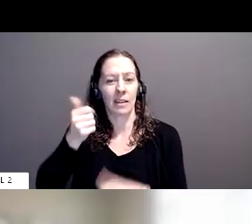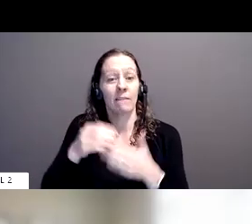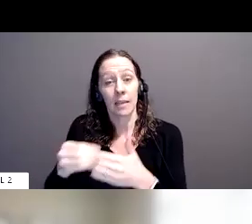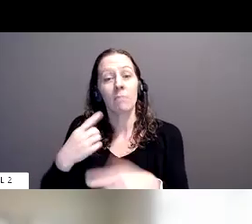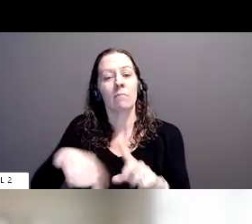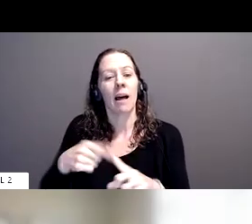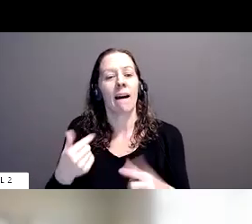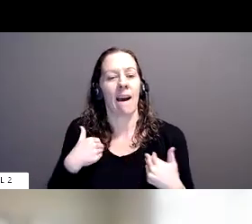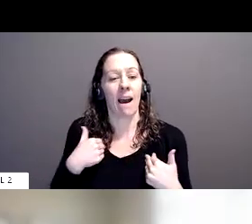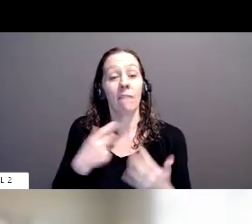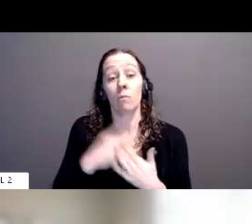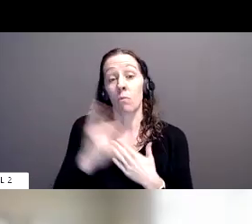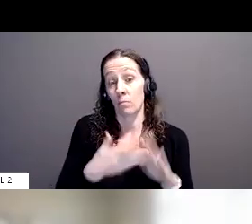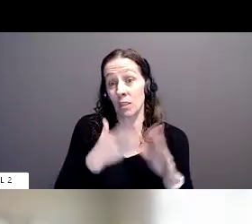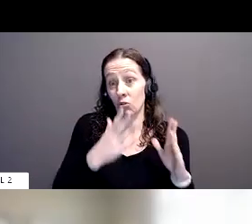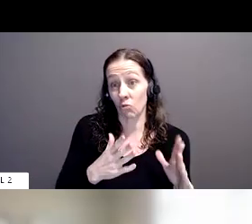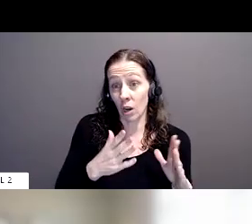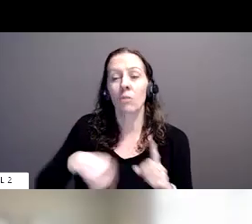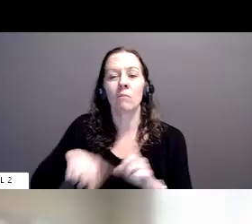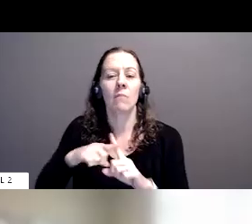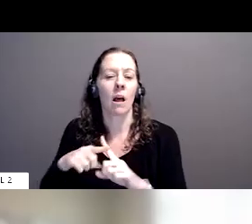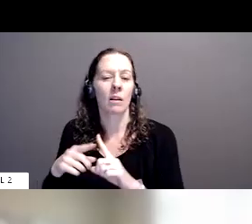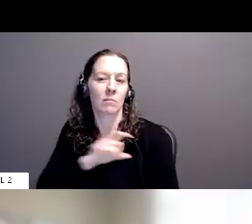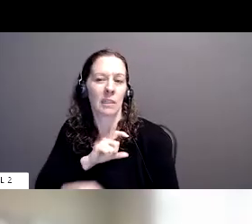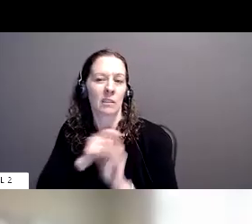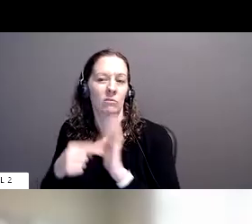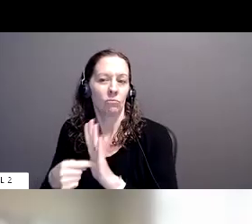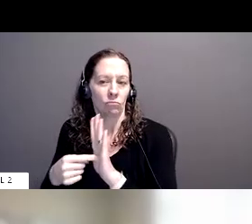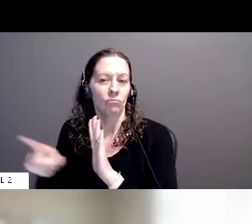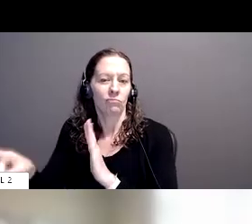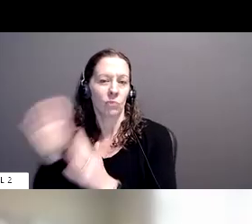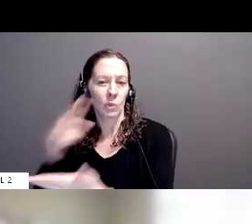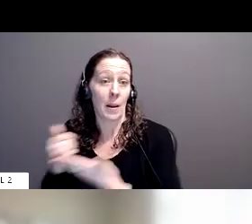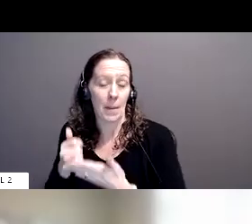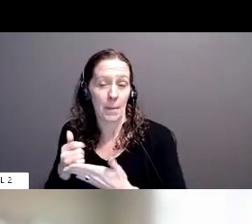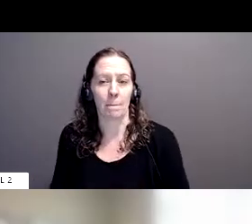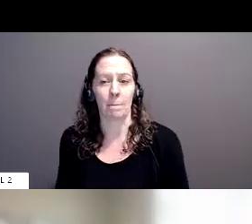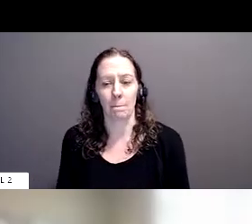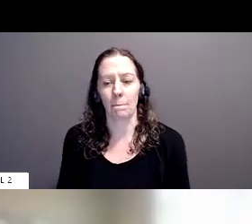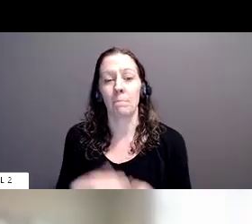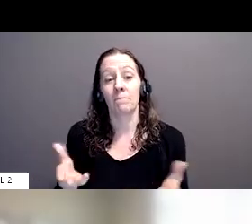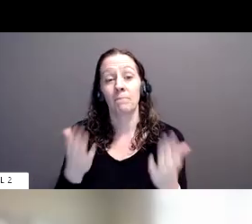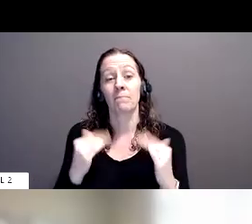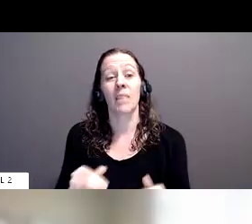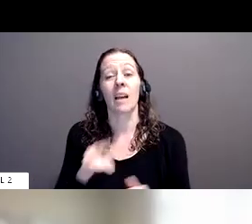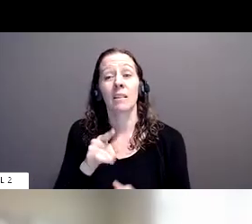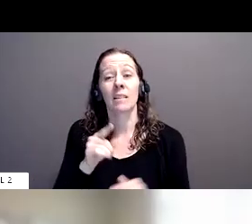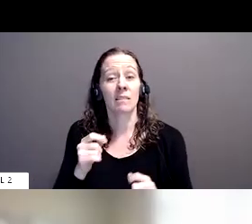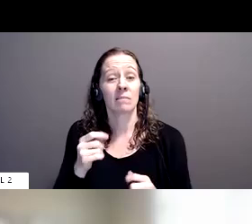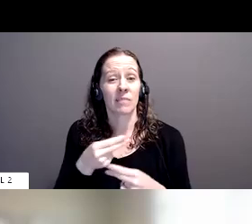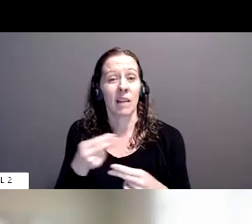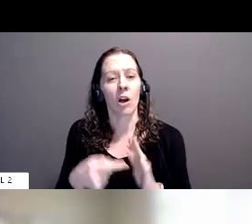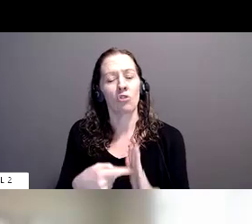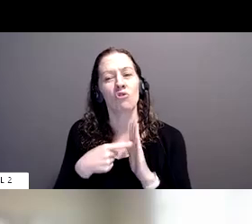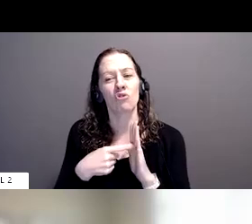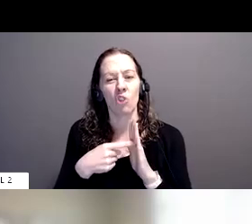administrator and police liaison to assist us. Next. And this slide just shows sort of a bit of an